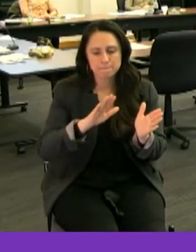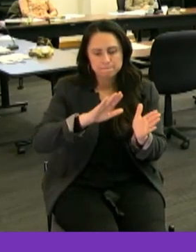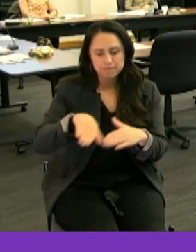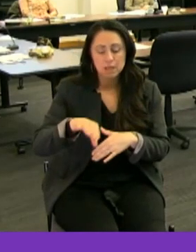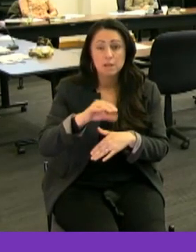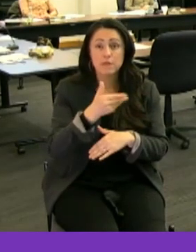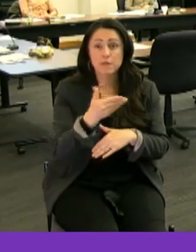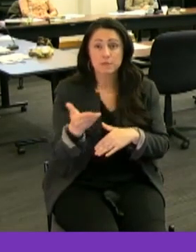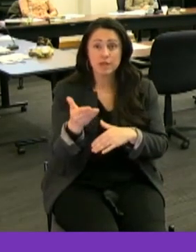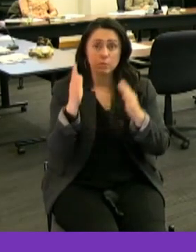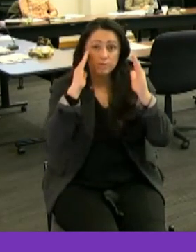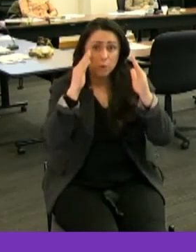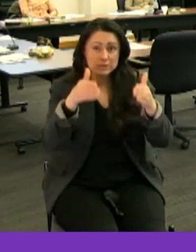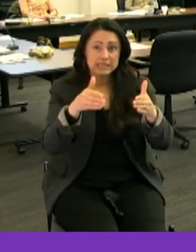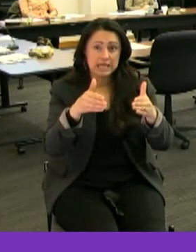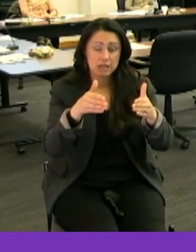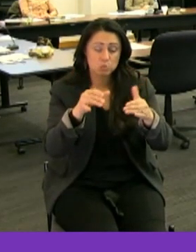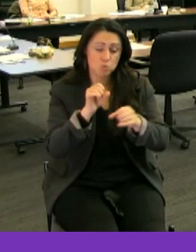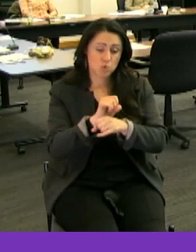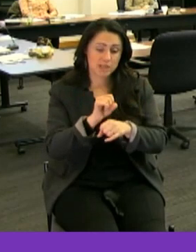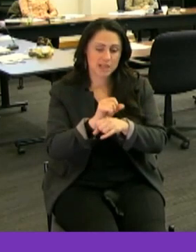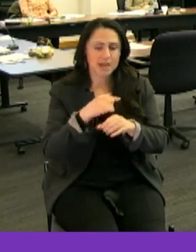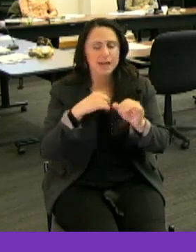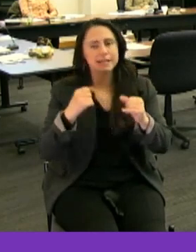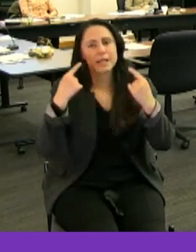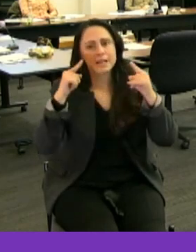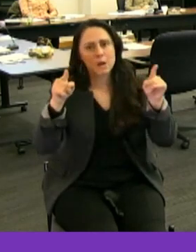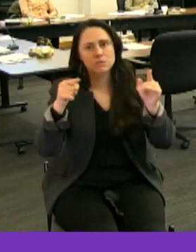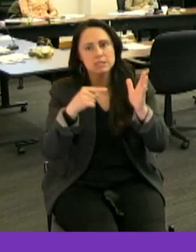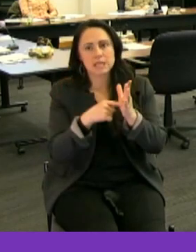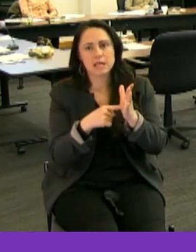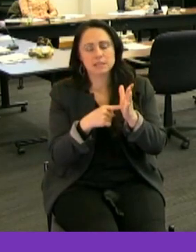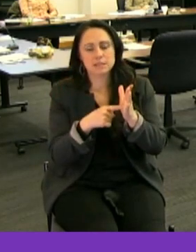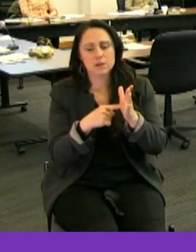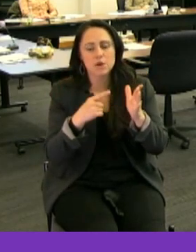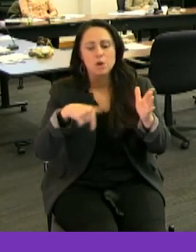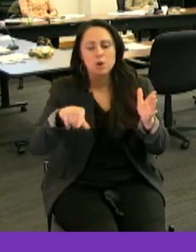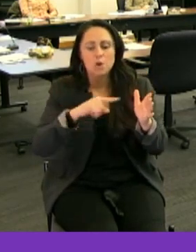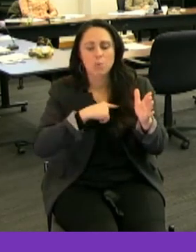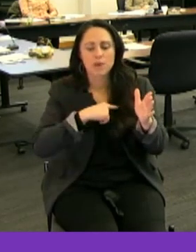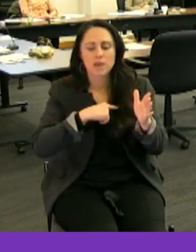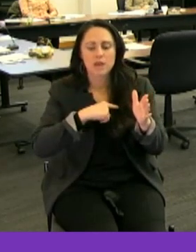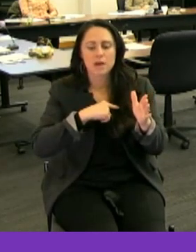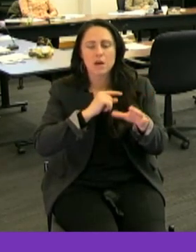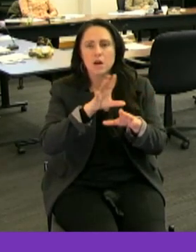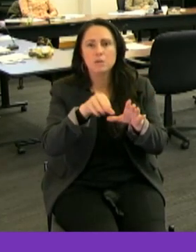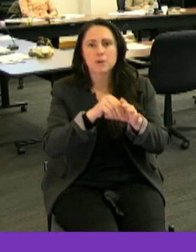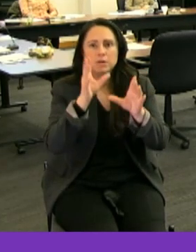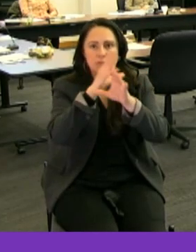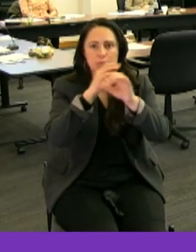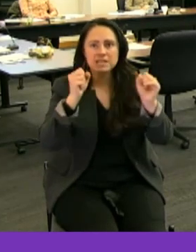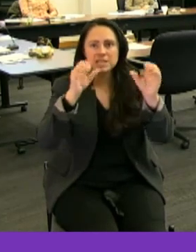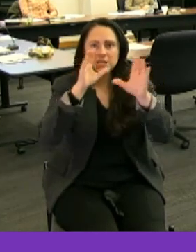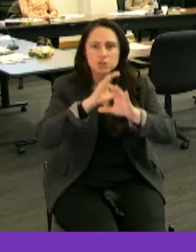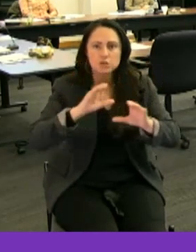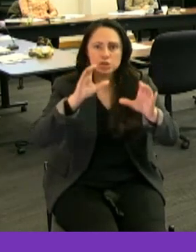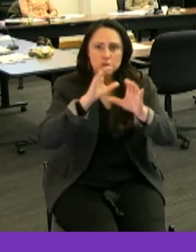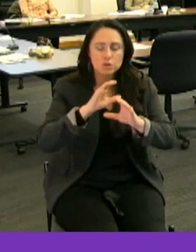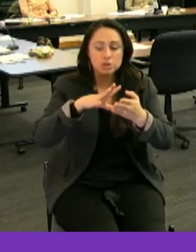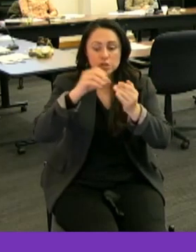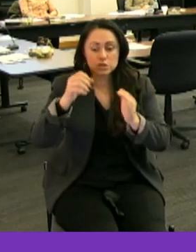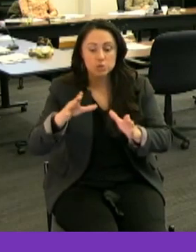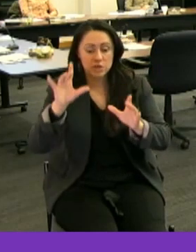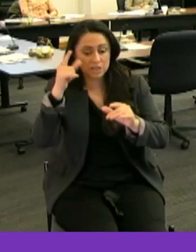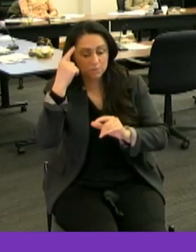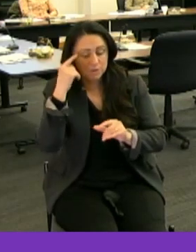working on is, and this is I can announce this, we are part of the presidential search. So student